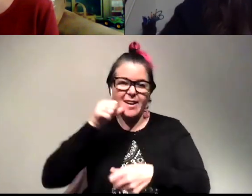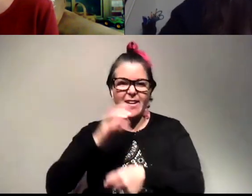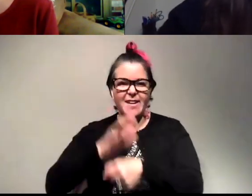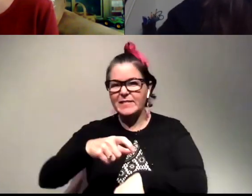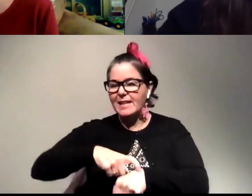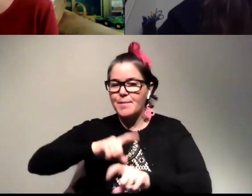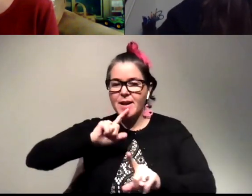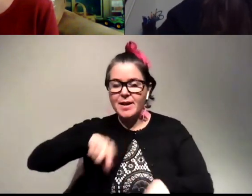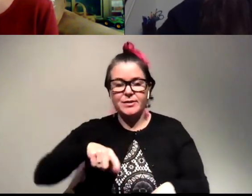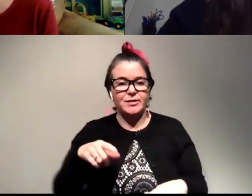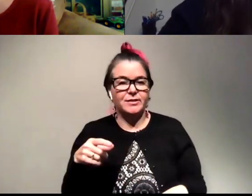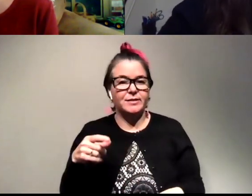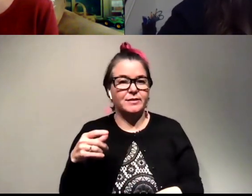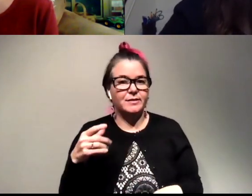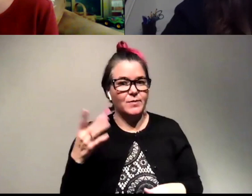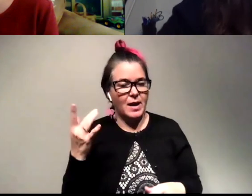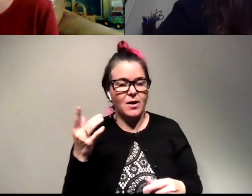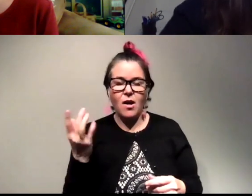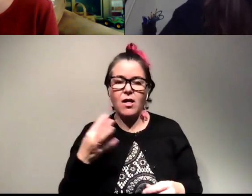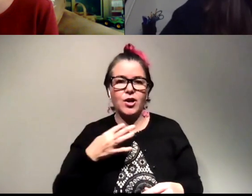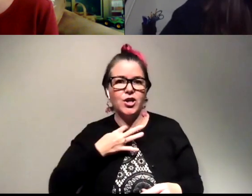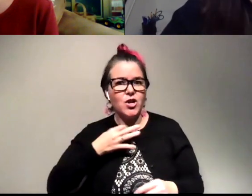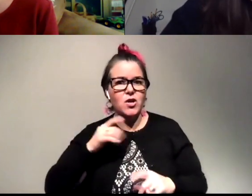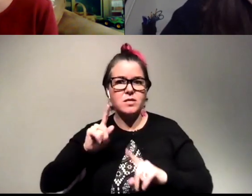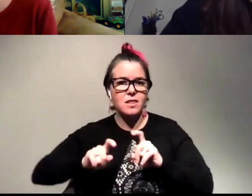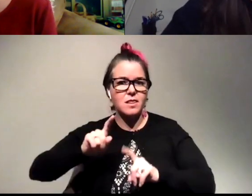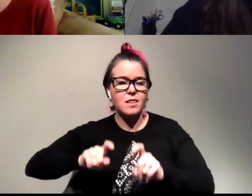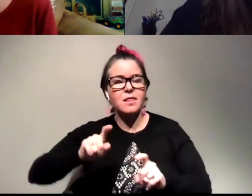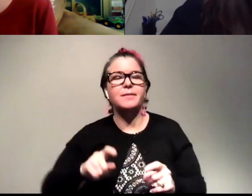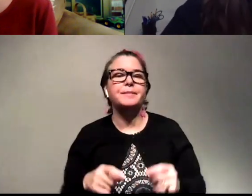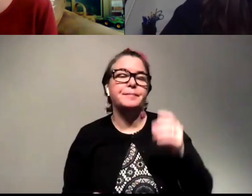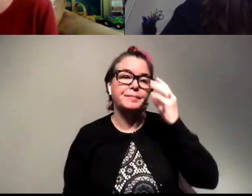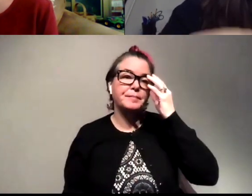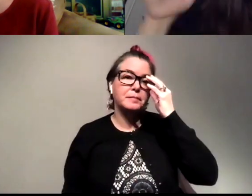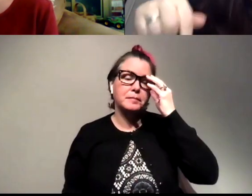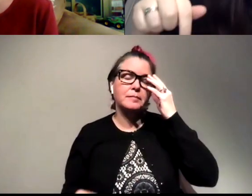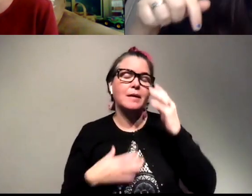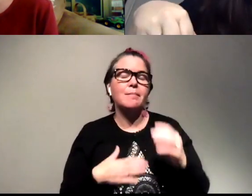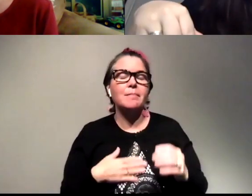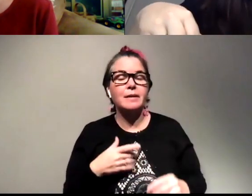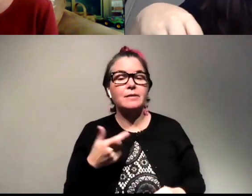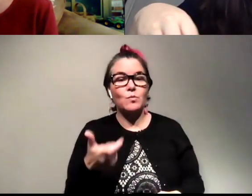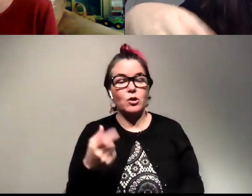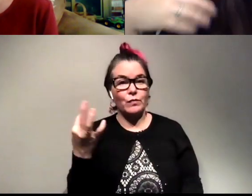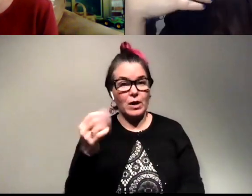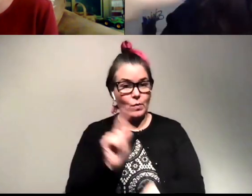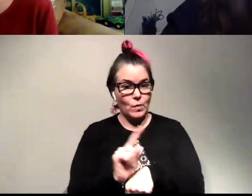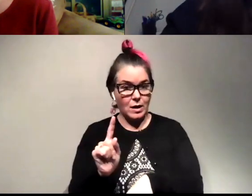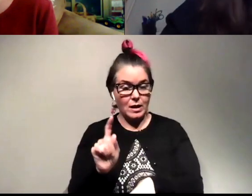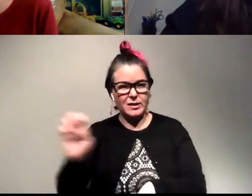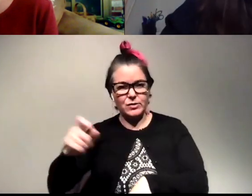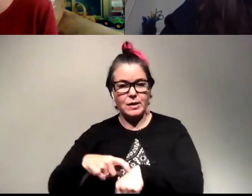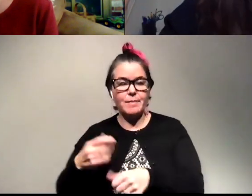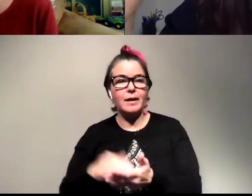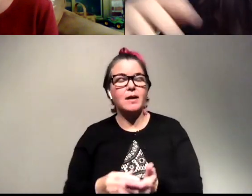today because you were all so wonderfully curious today. So please tune in Friday at 1 p.m. Because we'll have